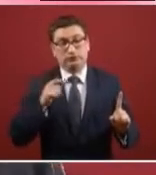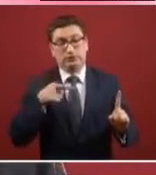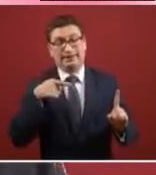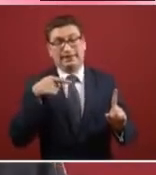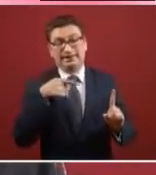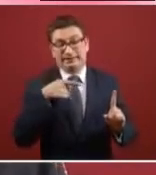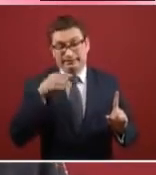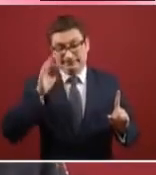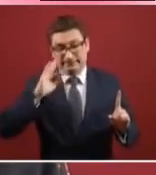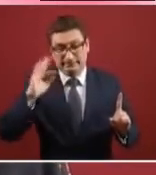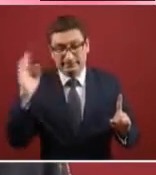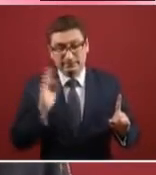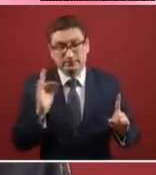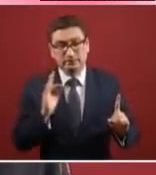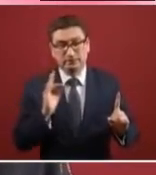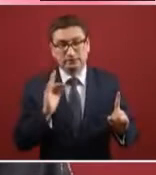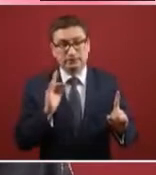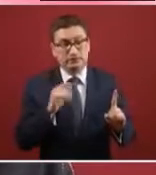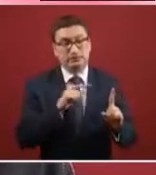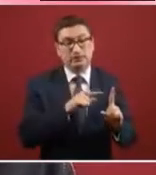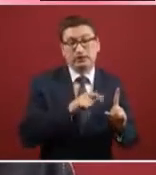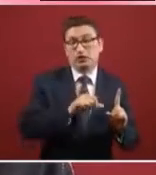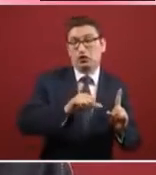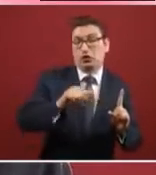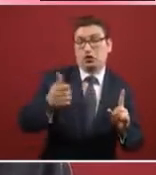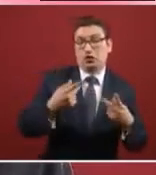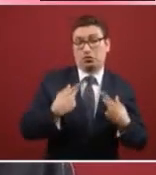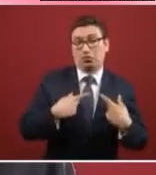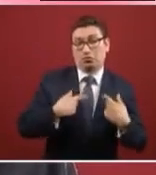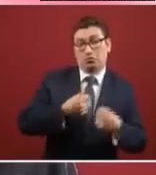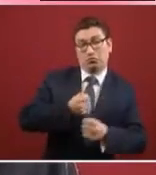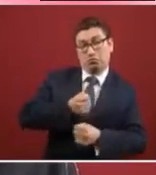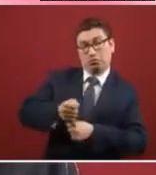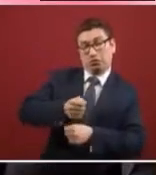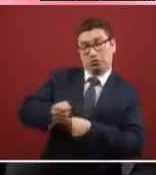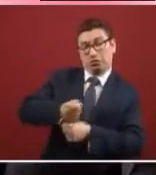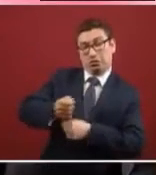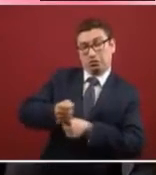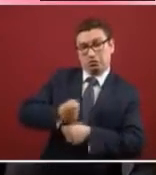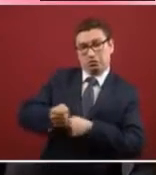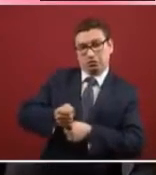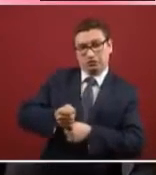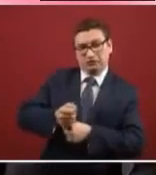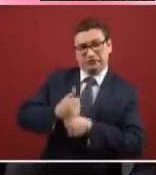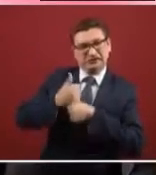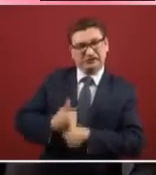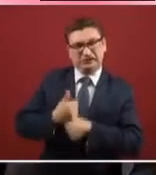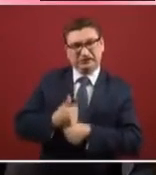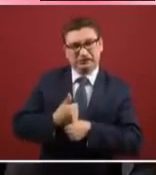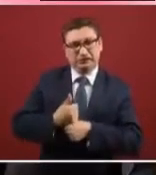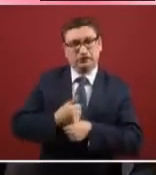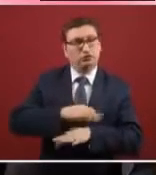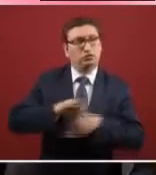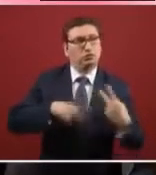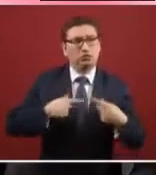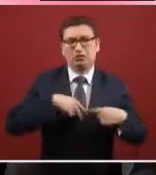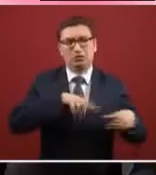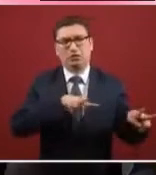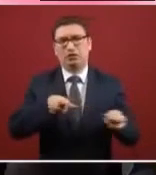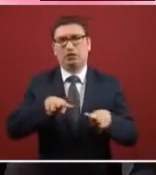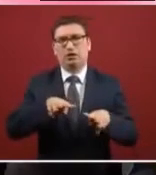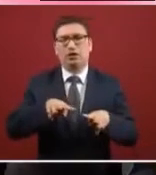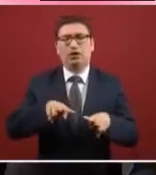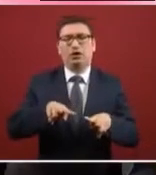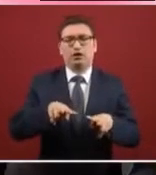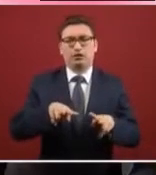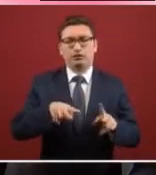someone en un acto de tortura. That behaved in protection to Republic. People that behaved in